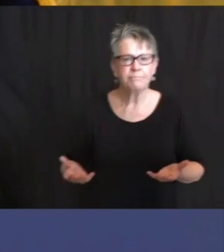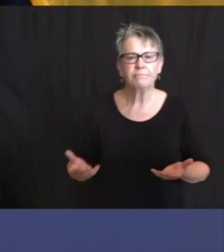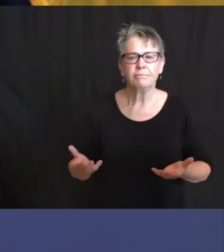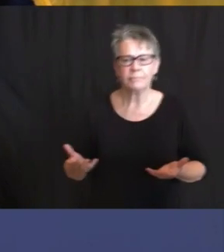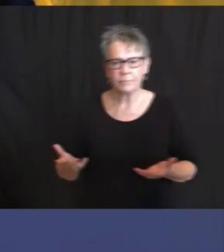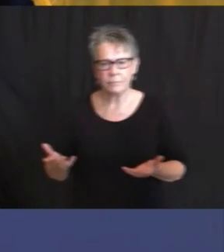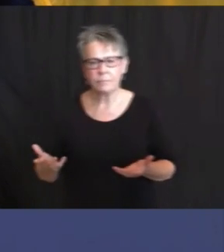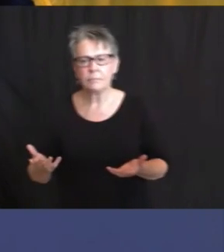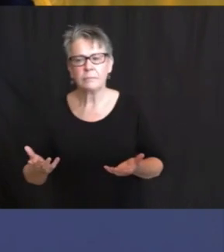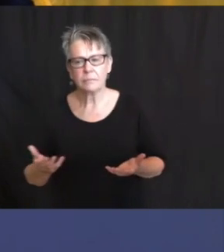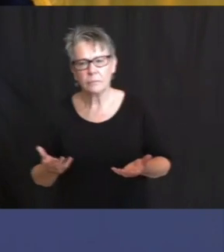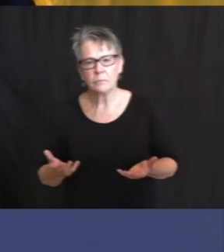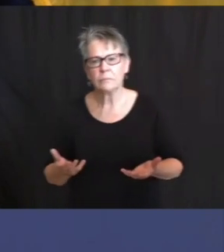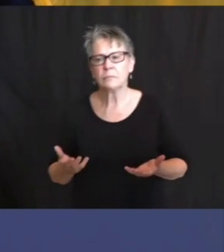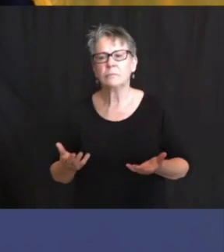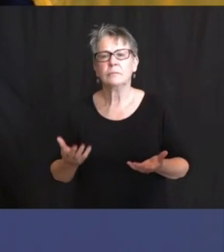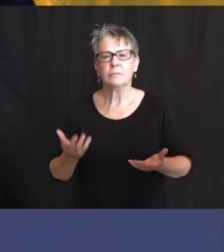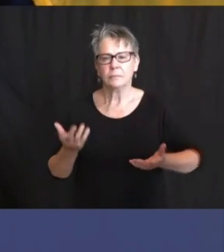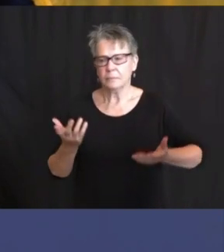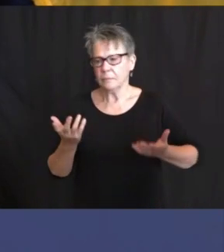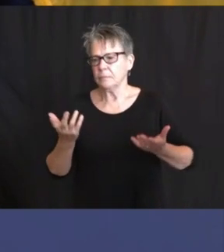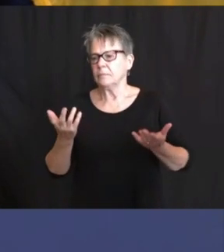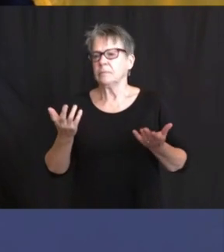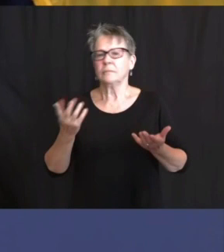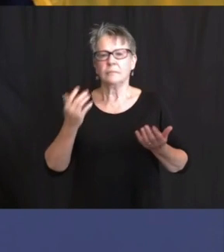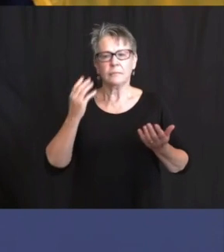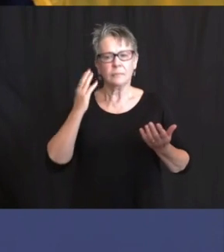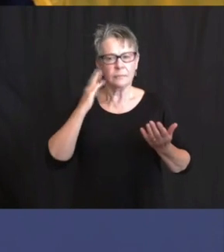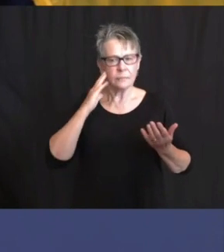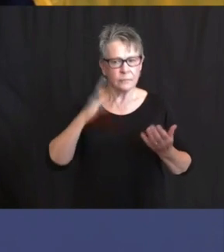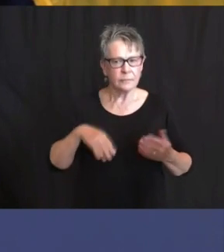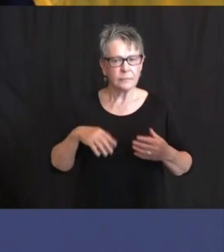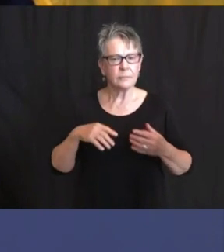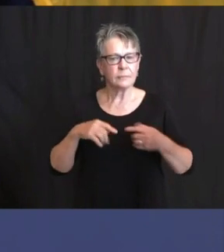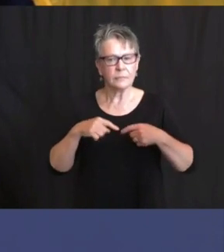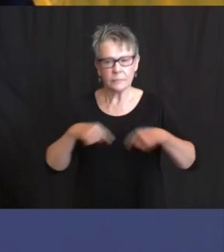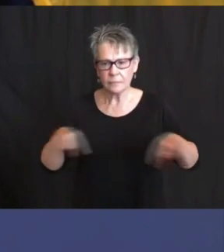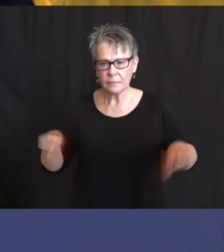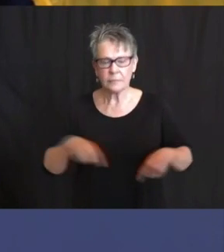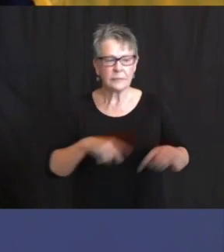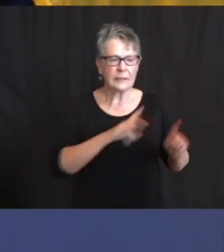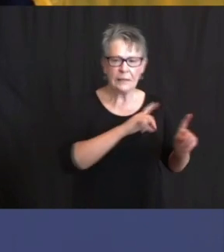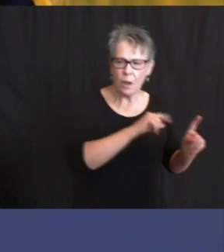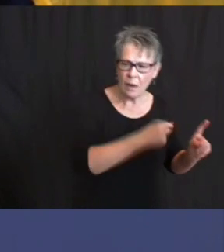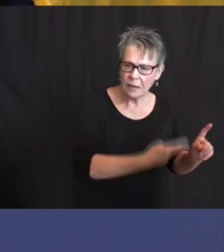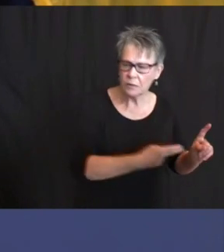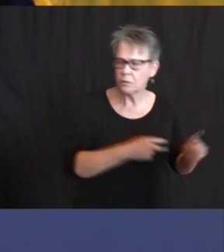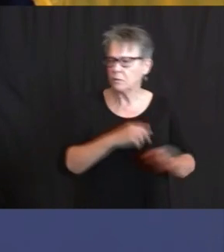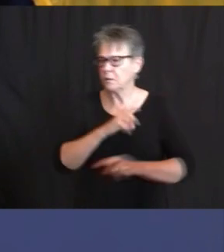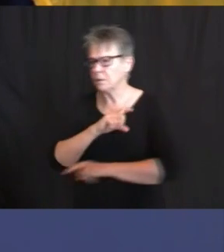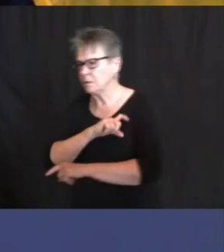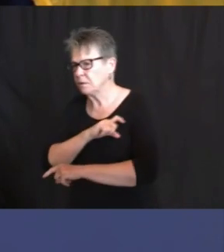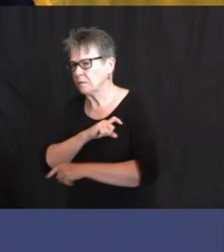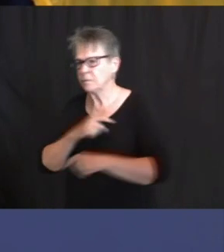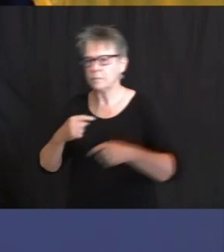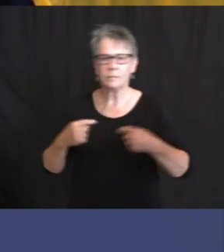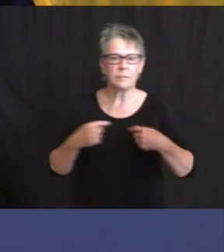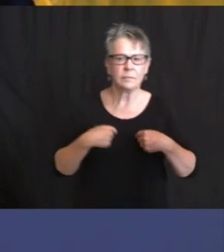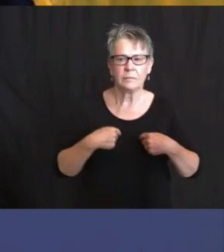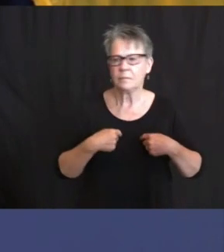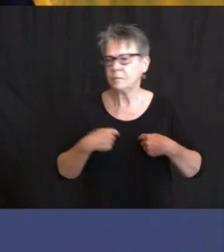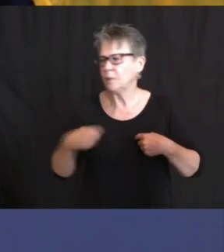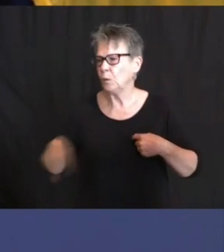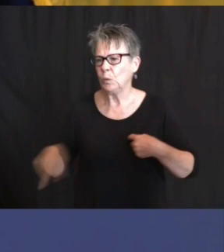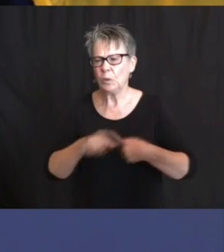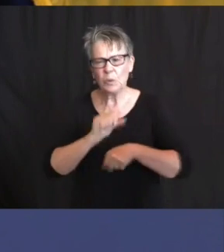If you don't have thick skin, we're in the wrong line of business. Thank you. Sir, do you have anything? Nothing today? Back here? Thank